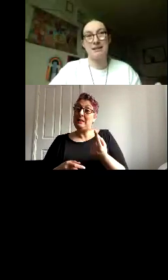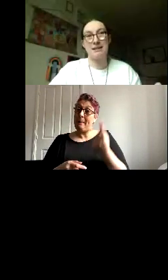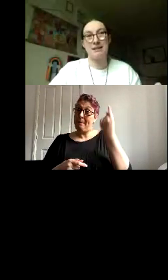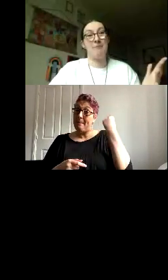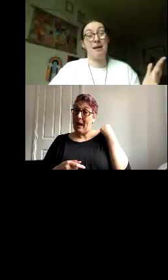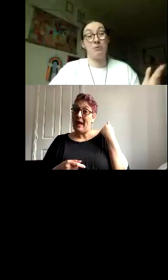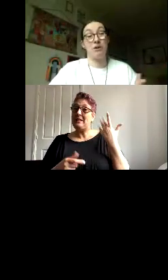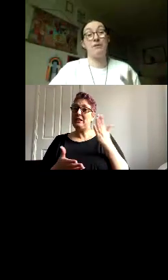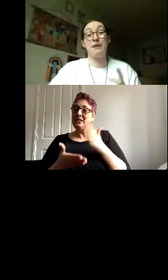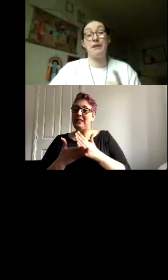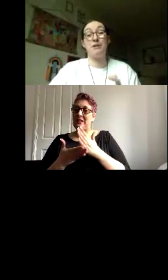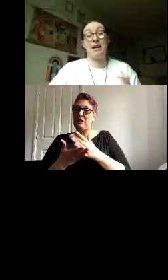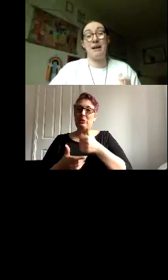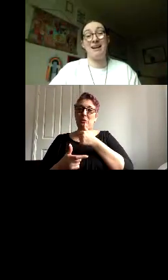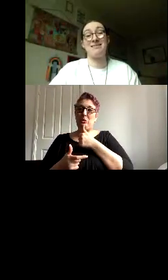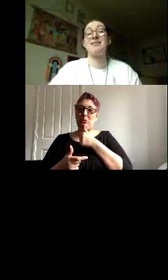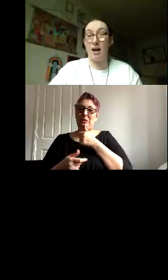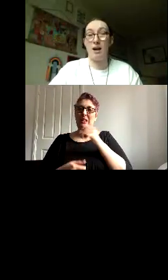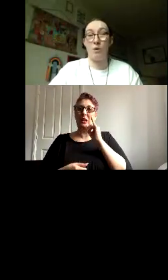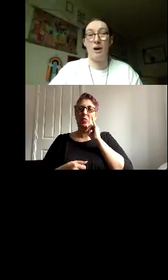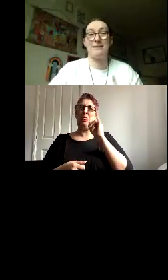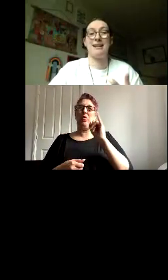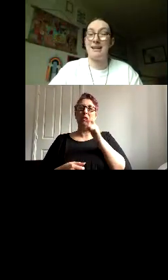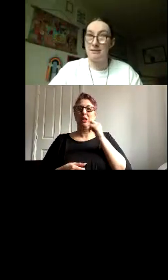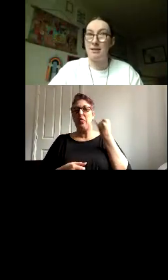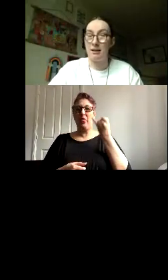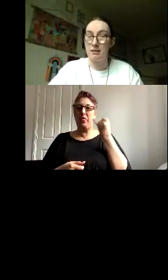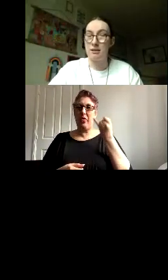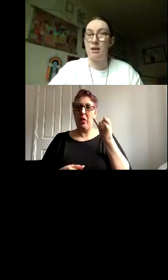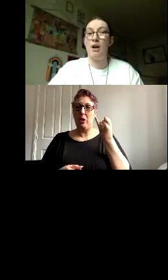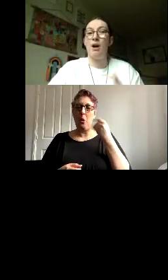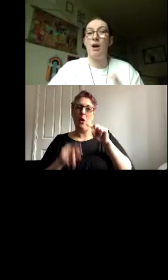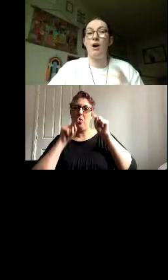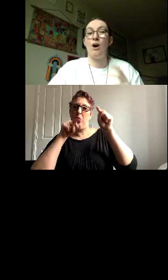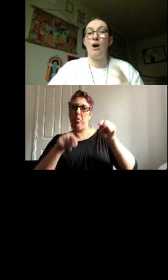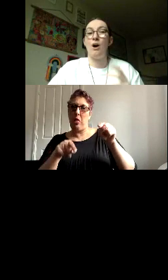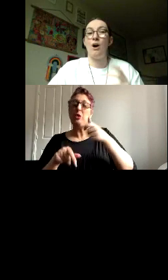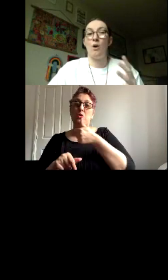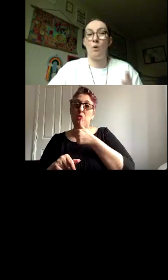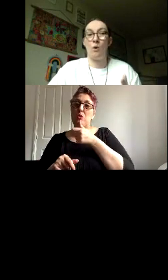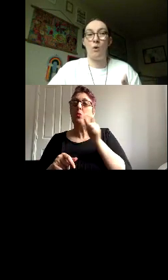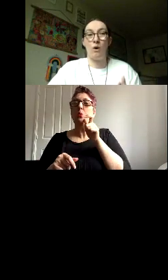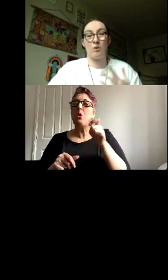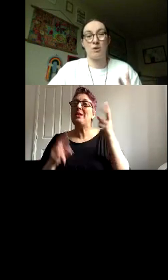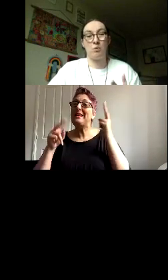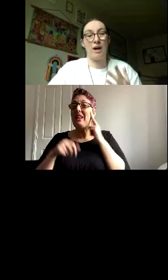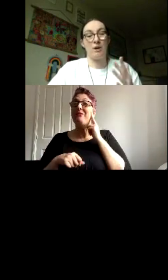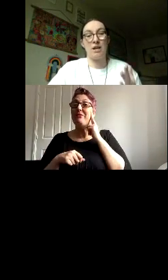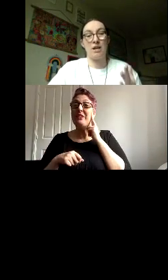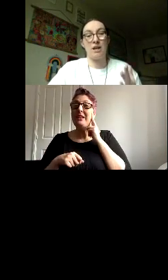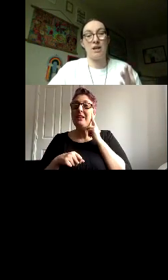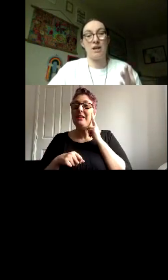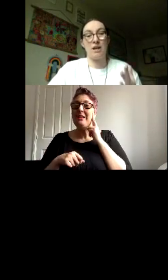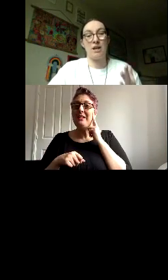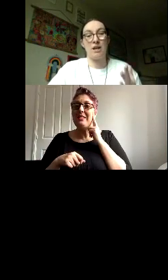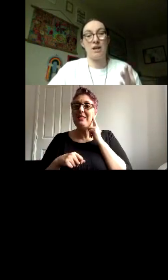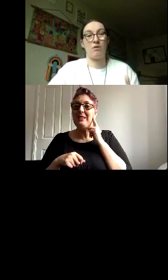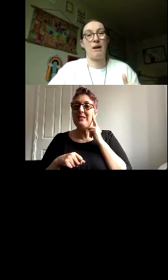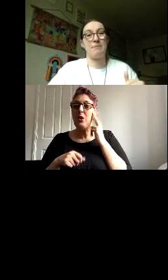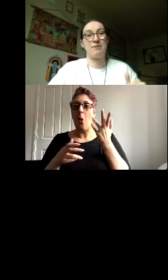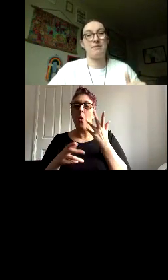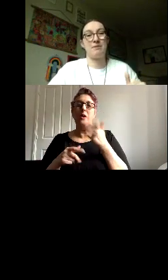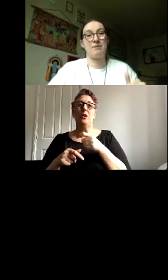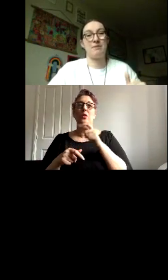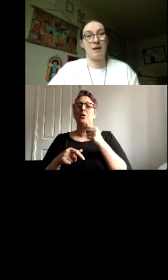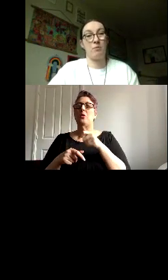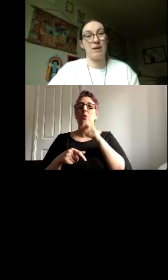past. It was often used as a slur or as an insult, or was a word that was only used to